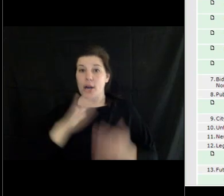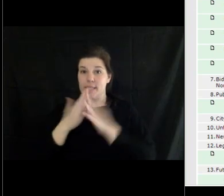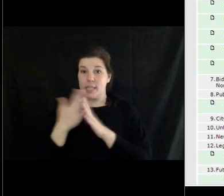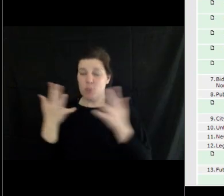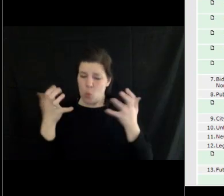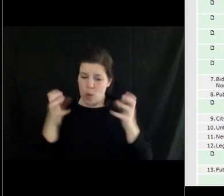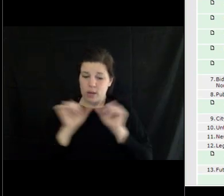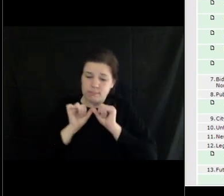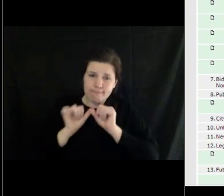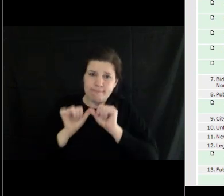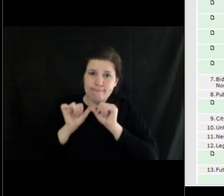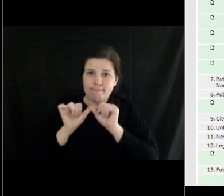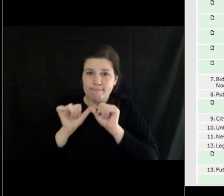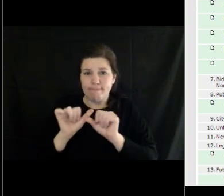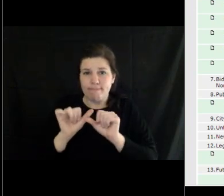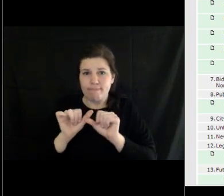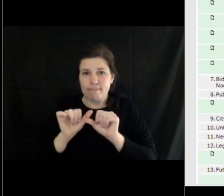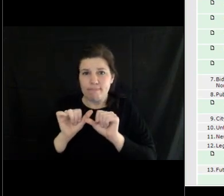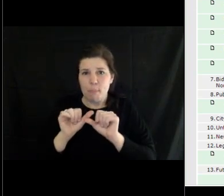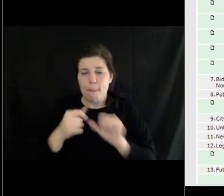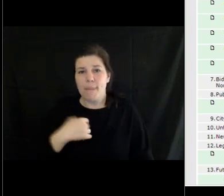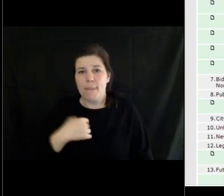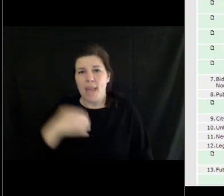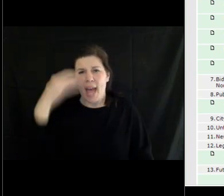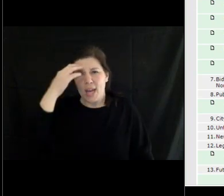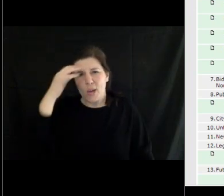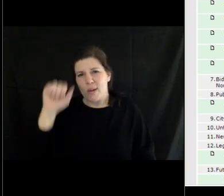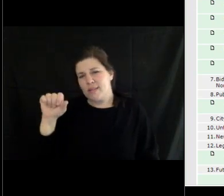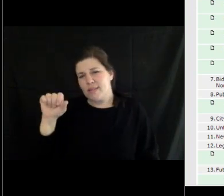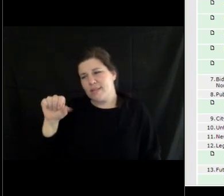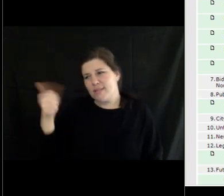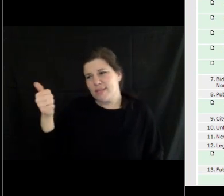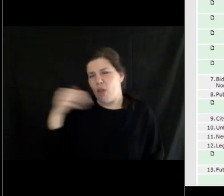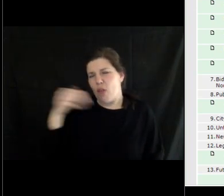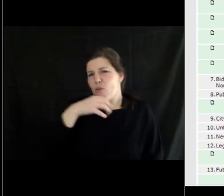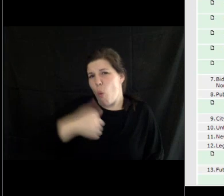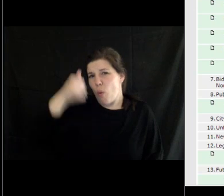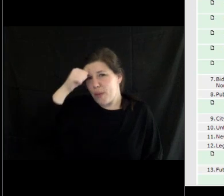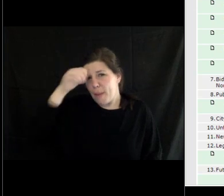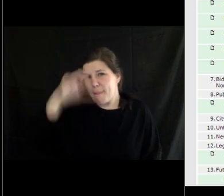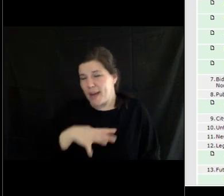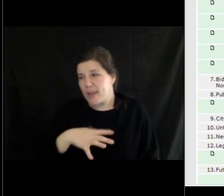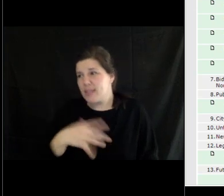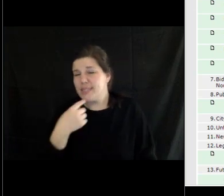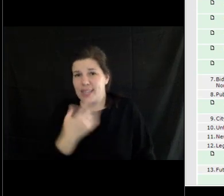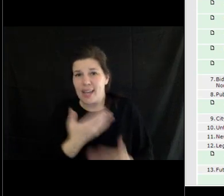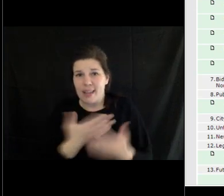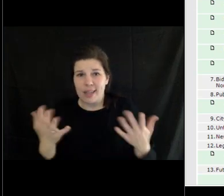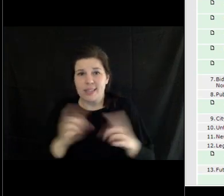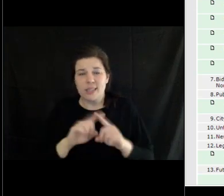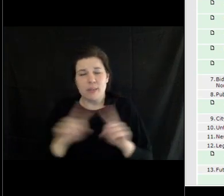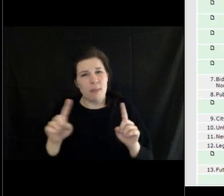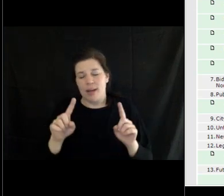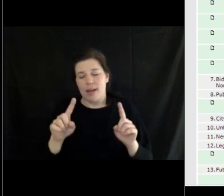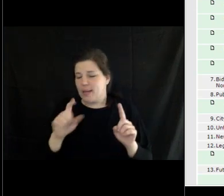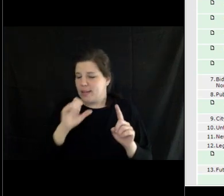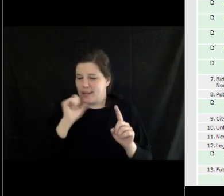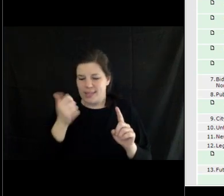I mean, I know this older gentleman, and there's been a couple older gentlemen saying stuff, but traditionally, it hasn't went well for our